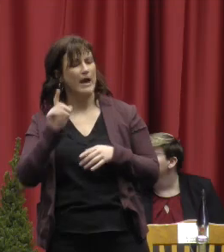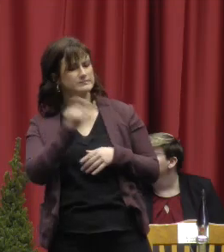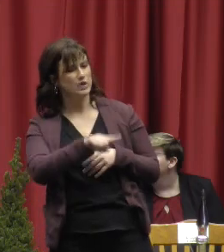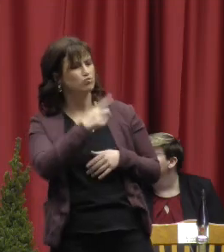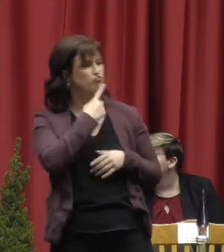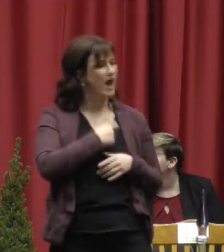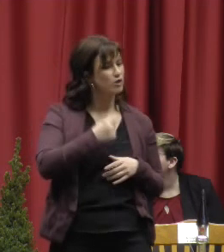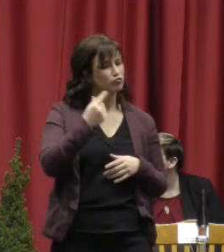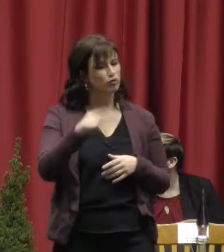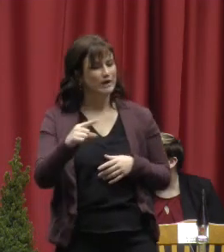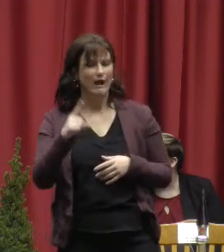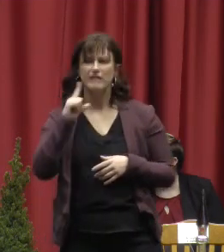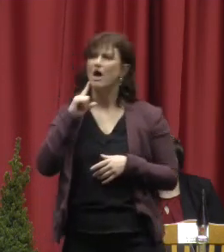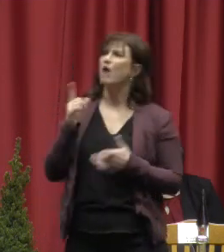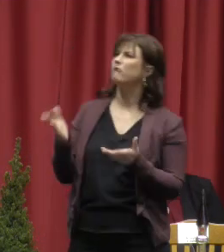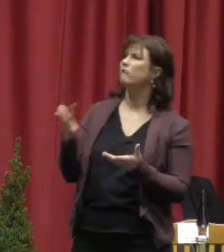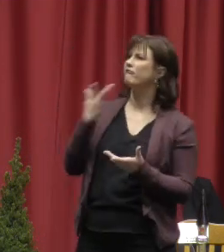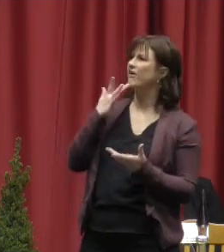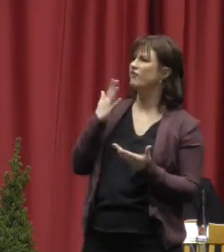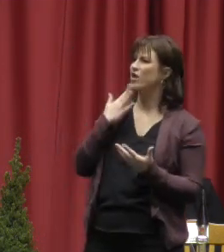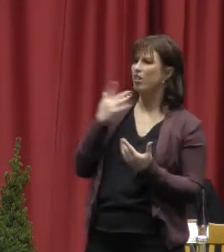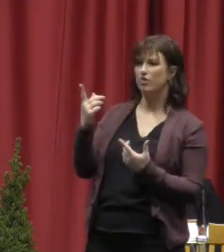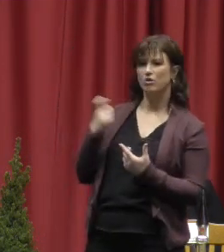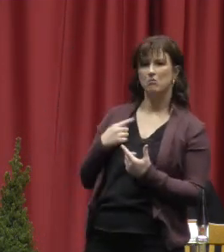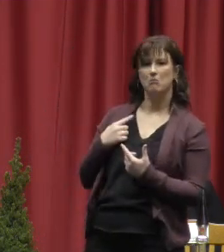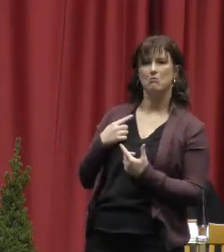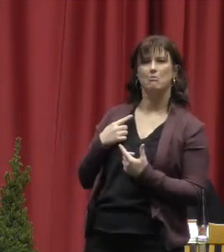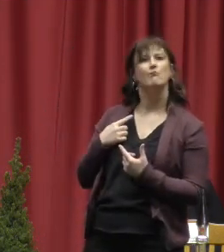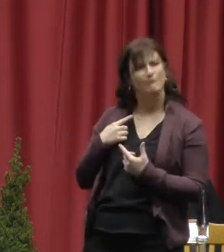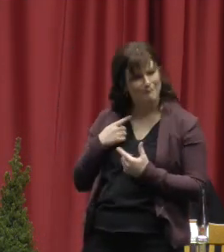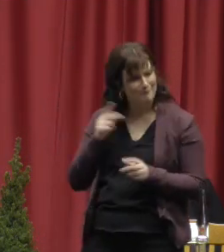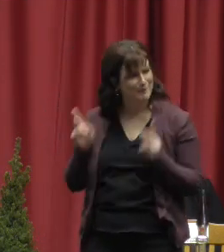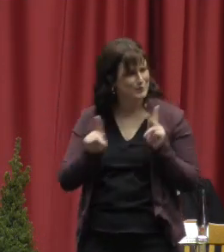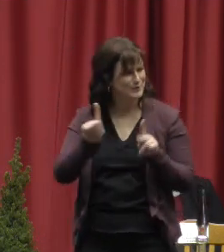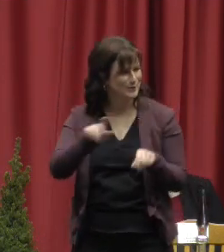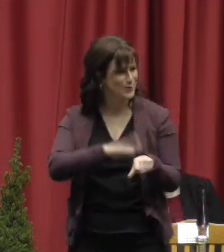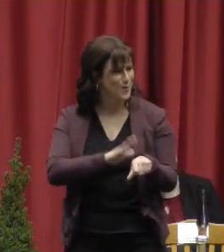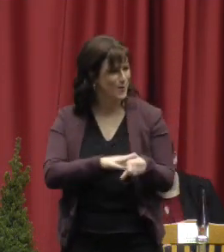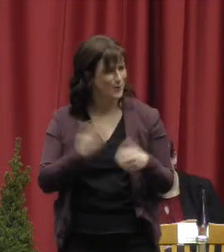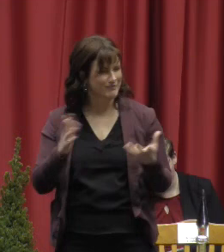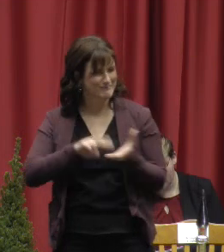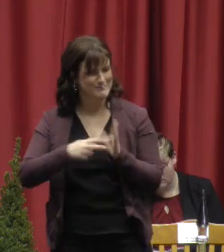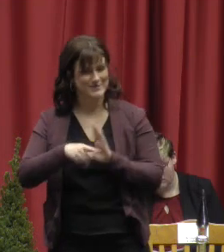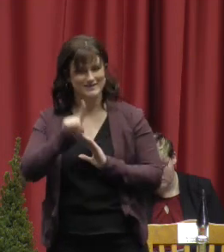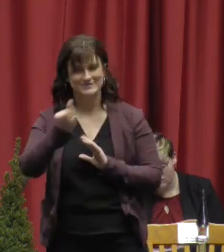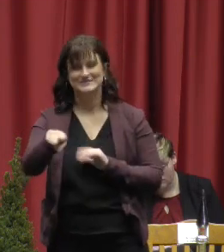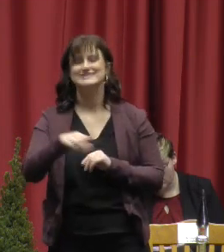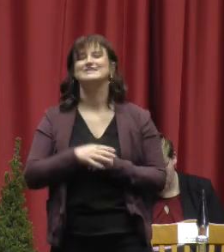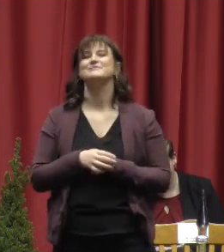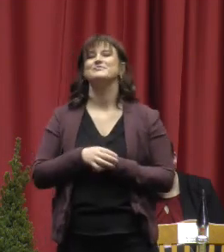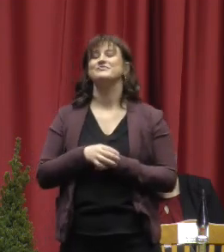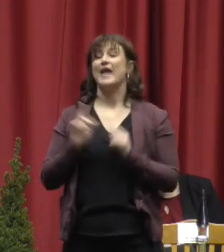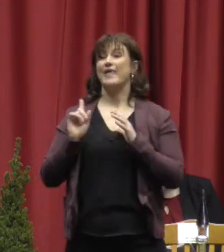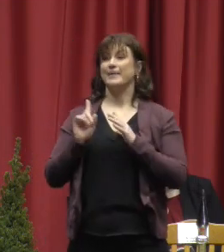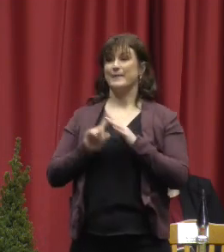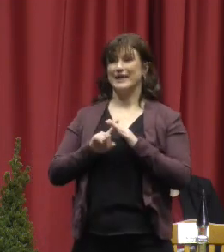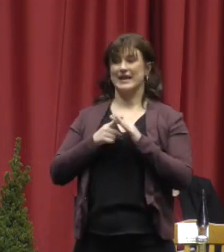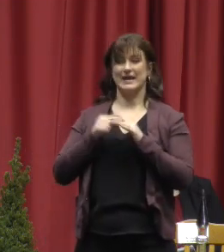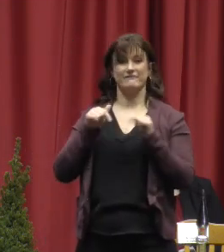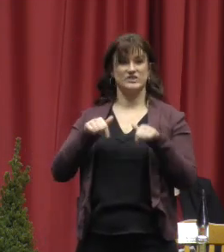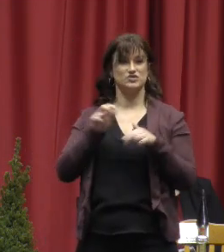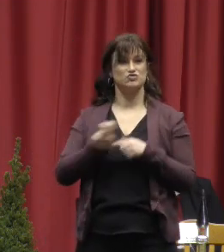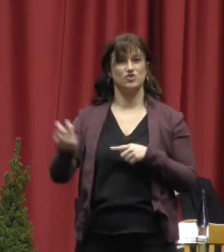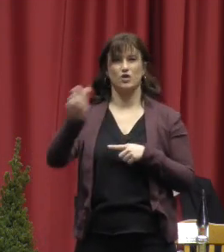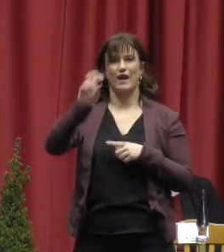was. They should warn you what that means. At the beginning of this journey, I never imagined I would make Albuquerque my